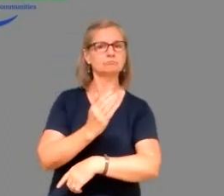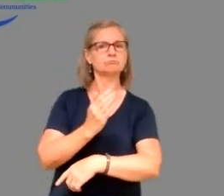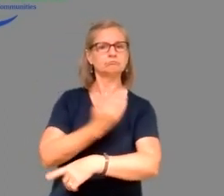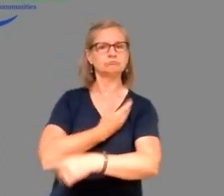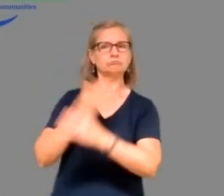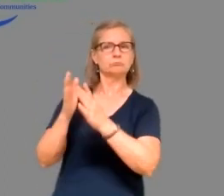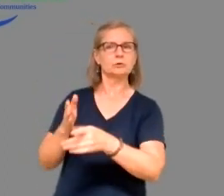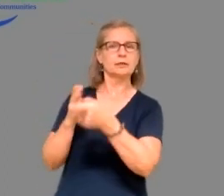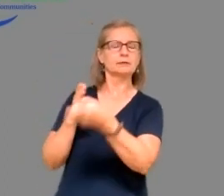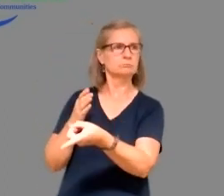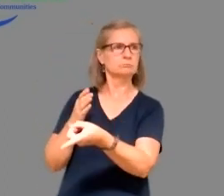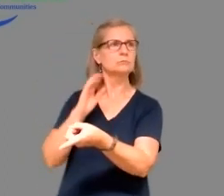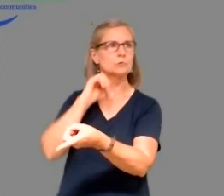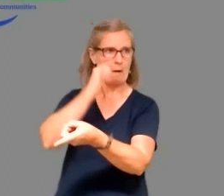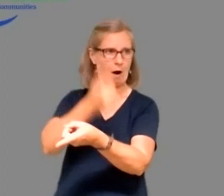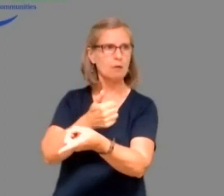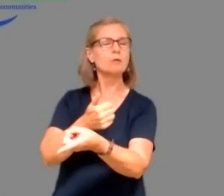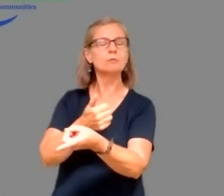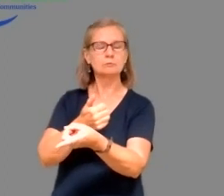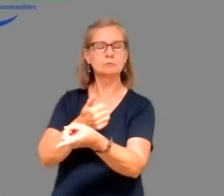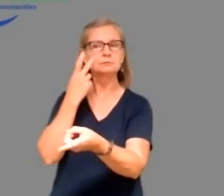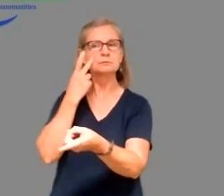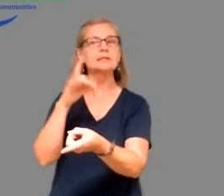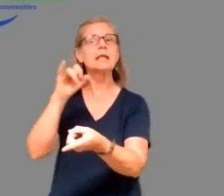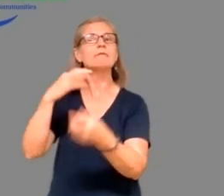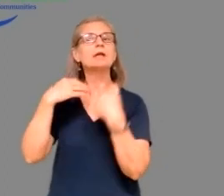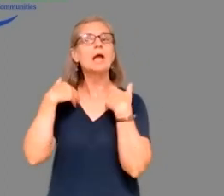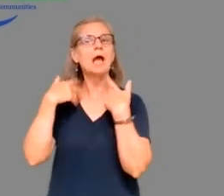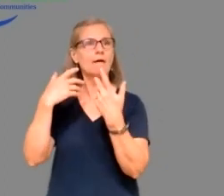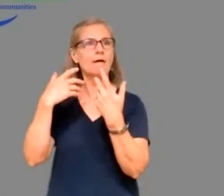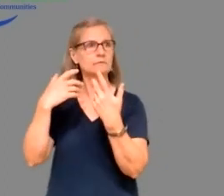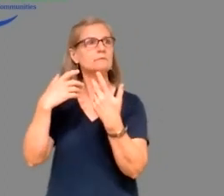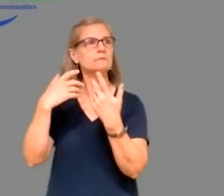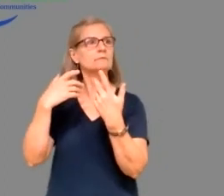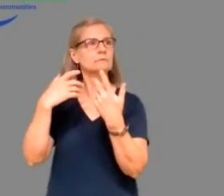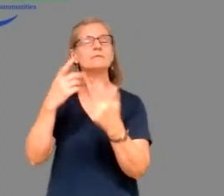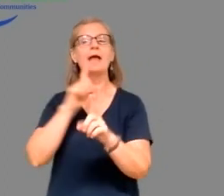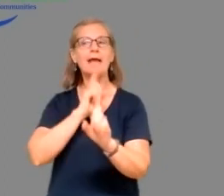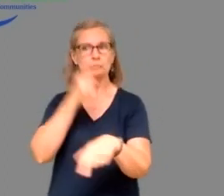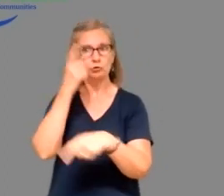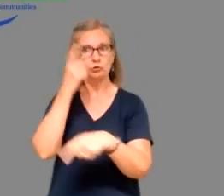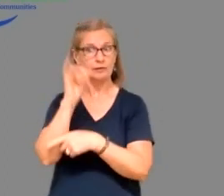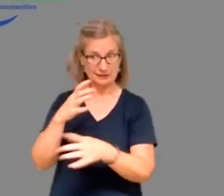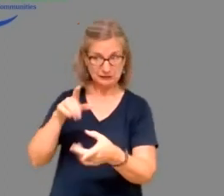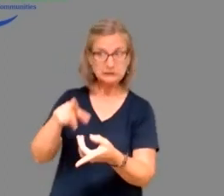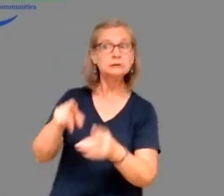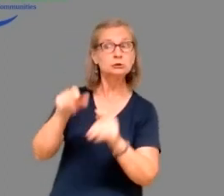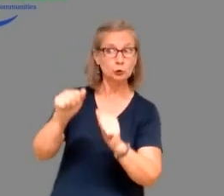email us that question at covid19.questions@chw.com.